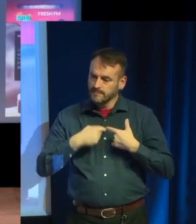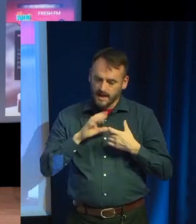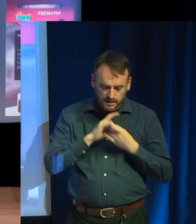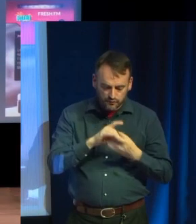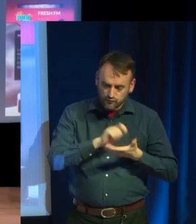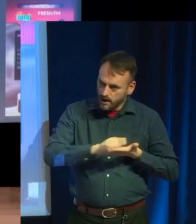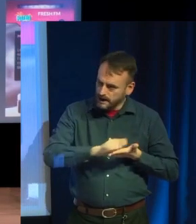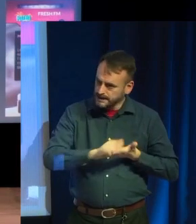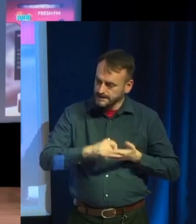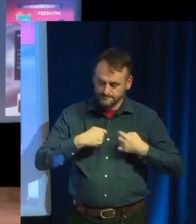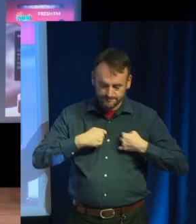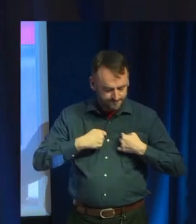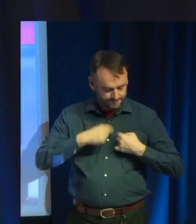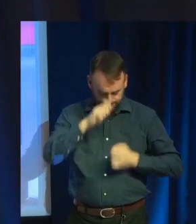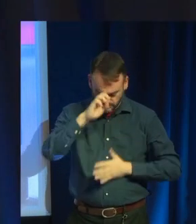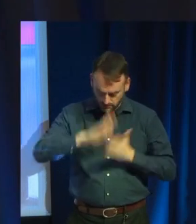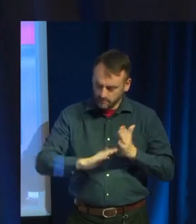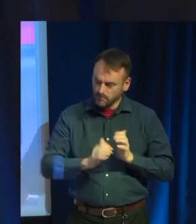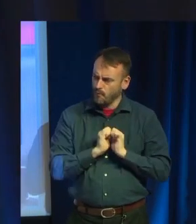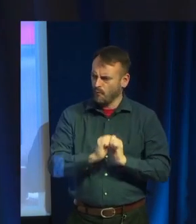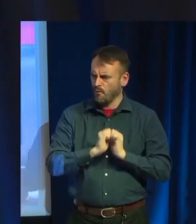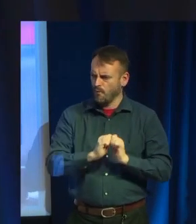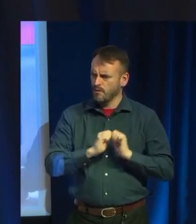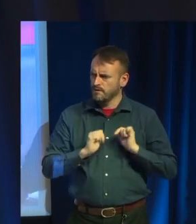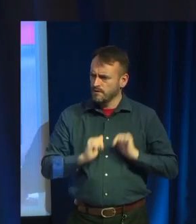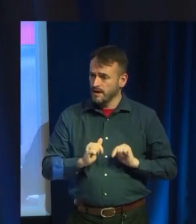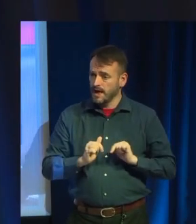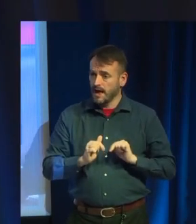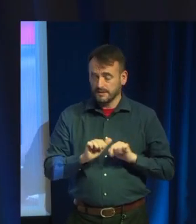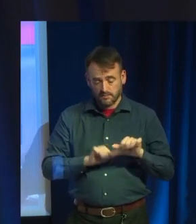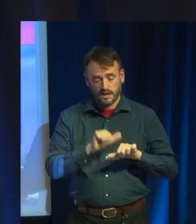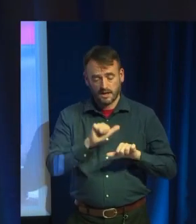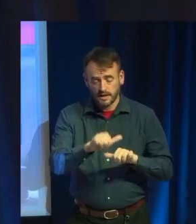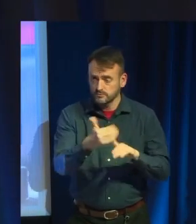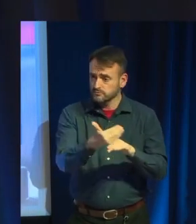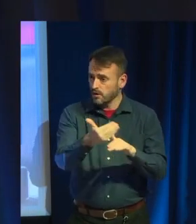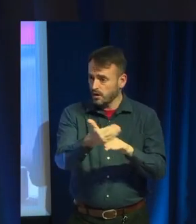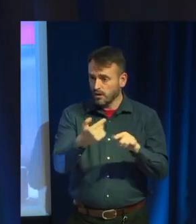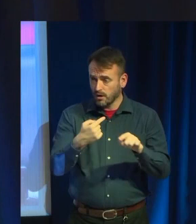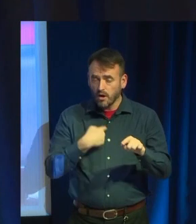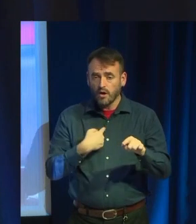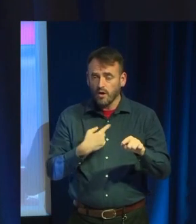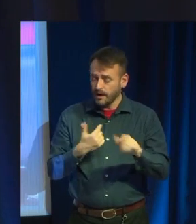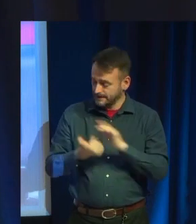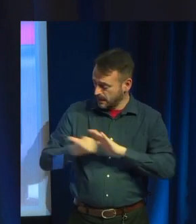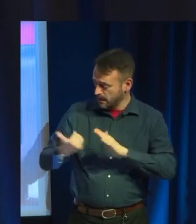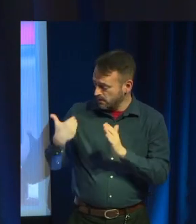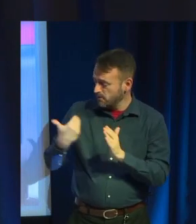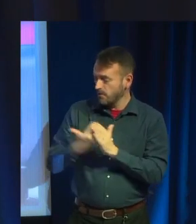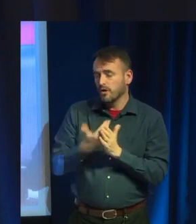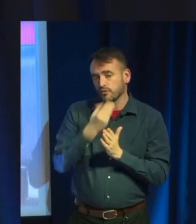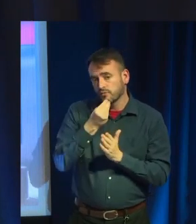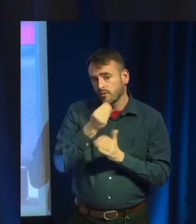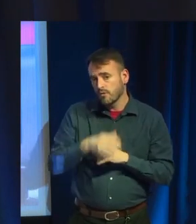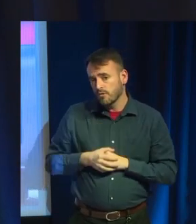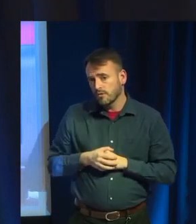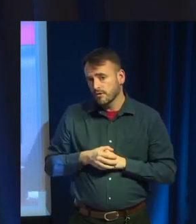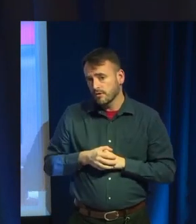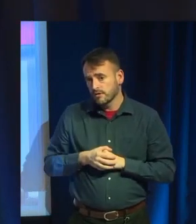it with me for other video games, so hopefully I've been able to give something of that to you as